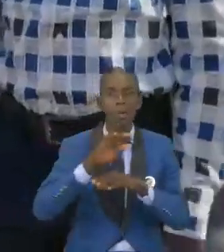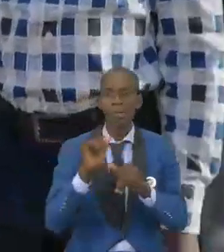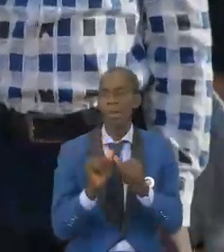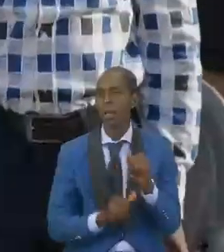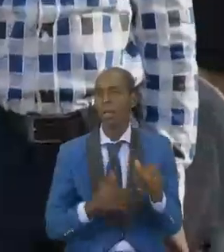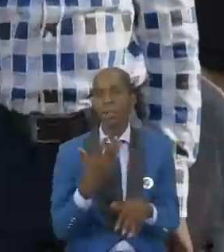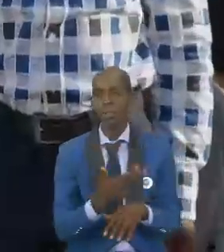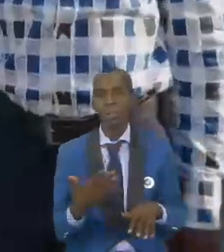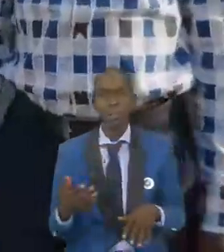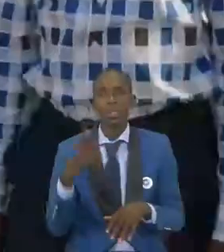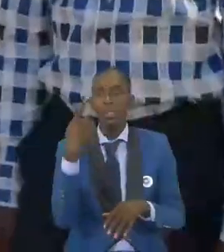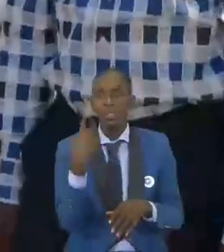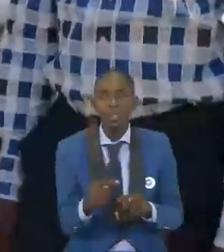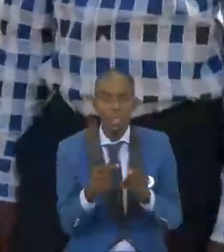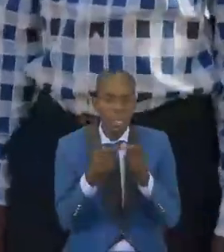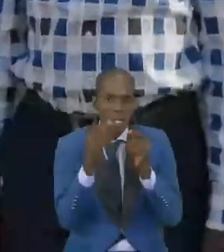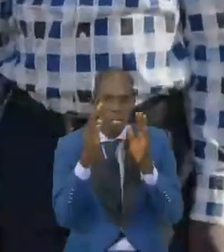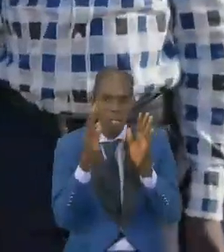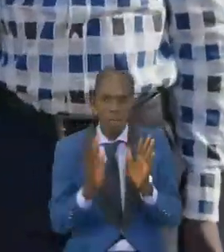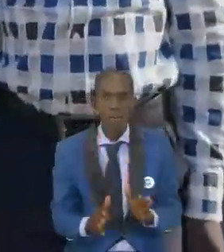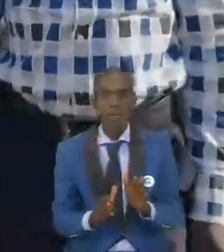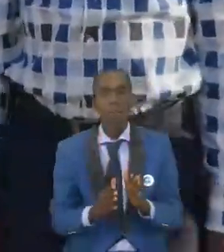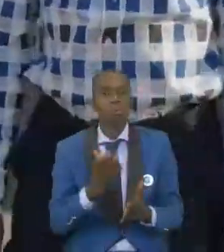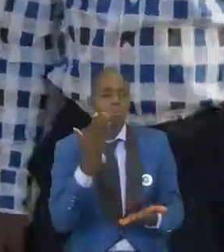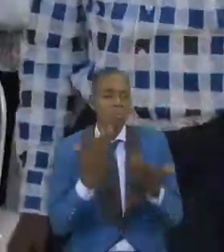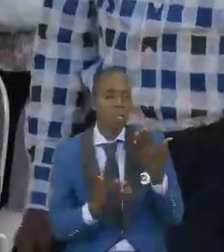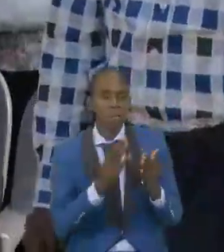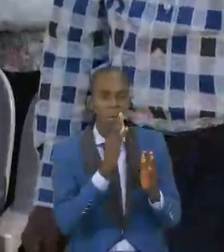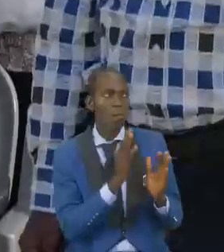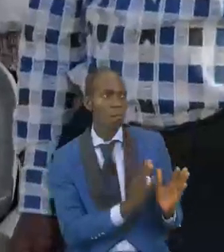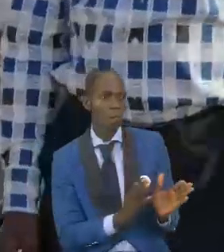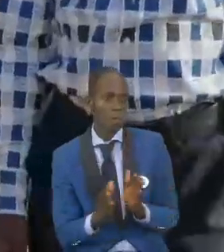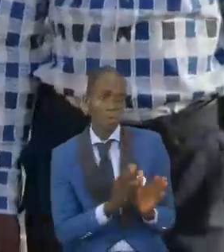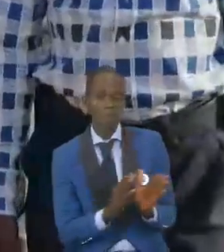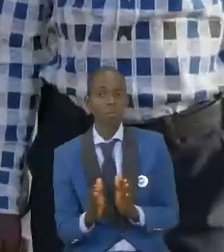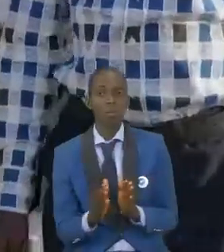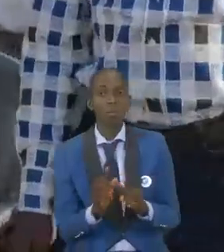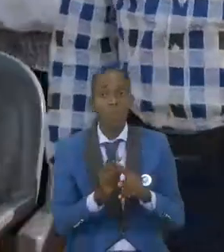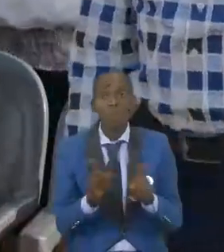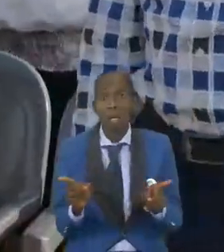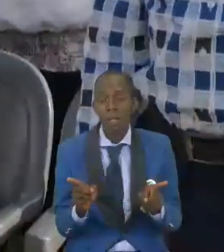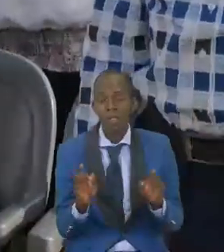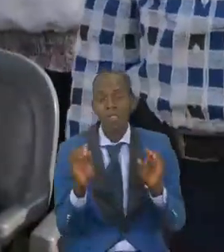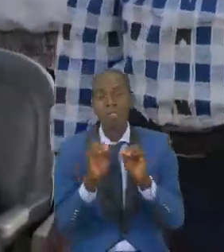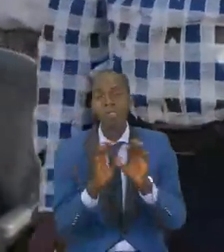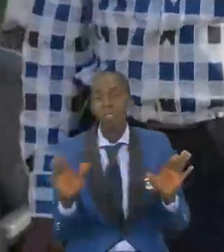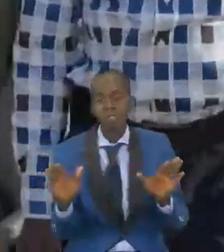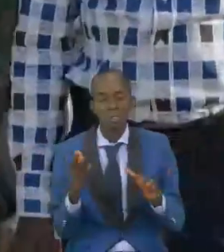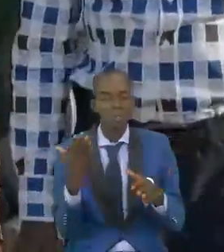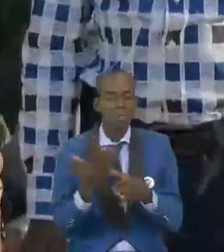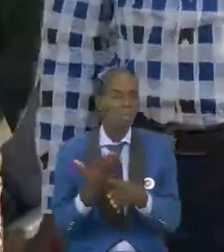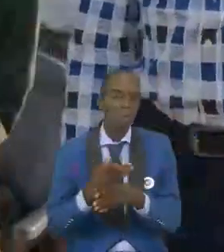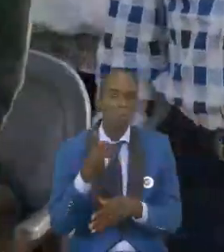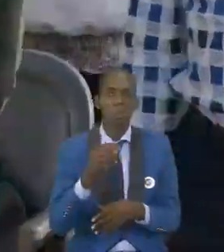the conspirators might be planning, that nothing disturbs you. You're